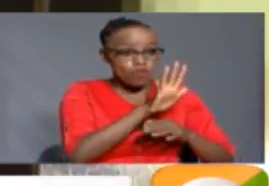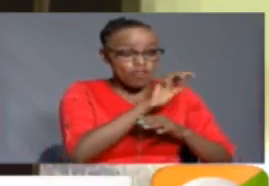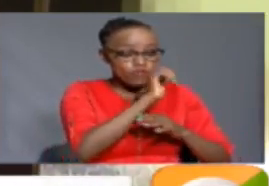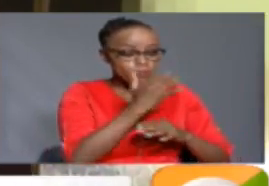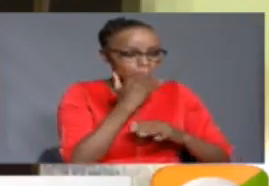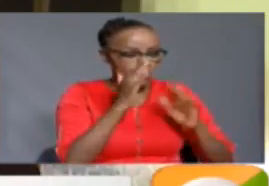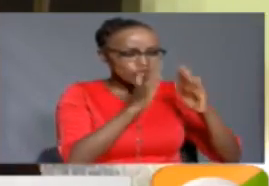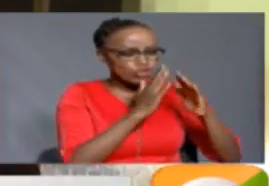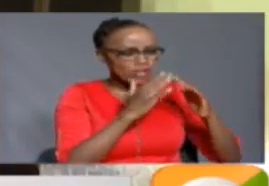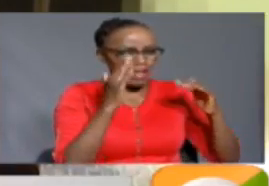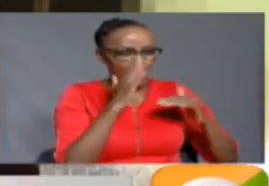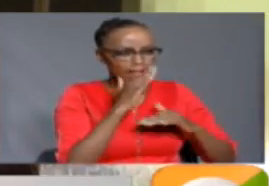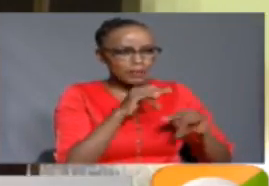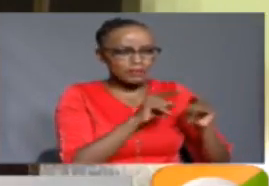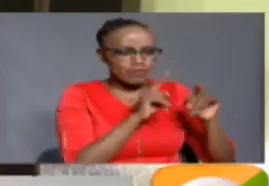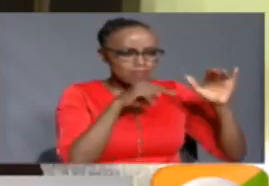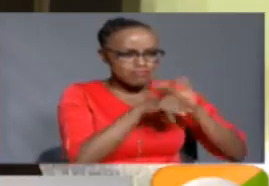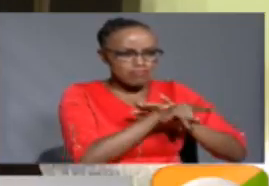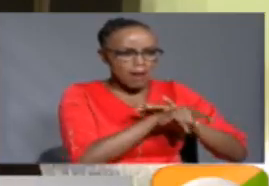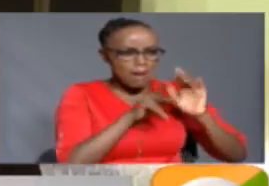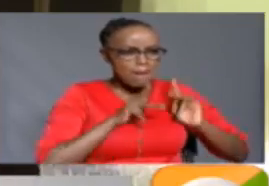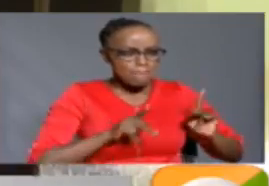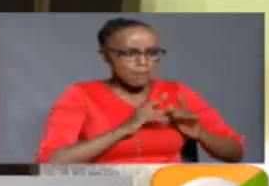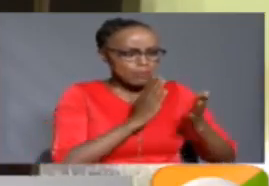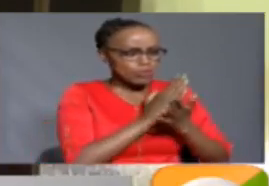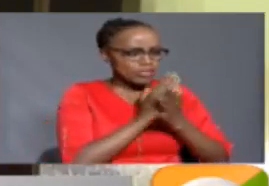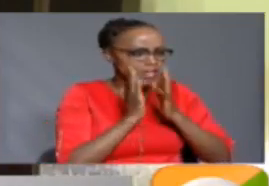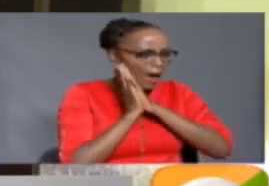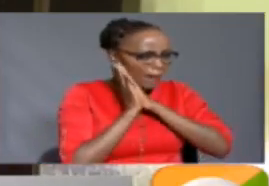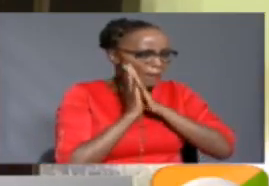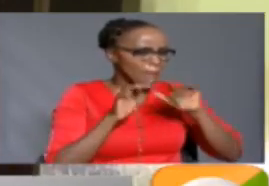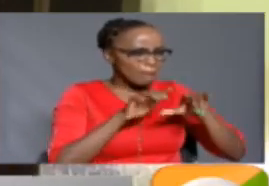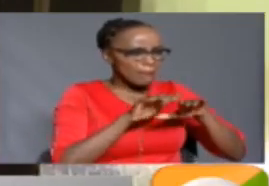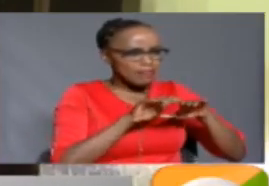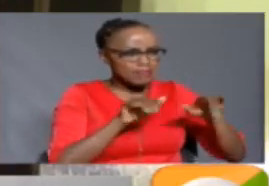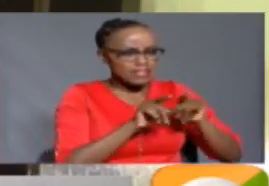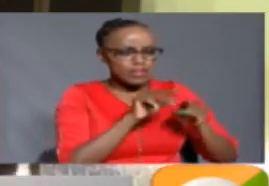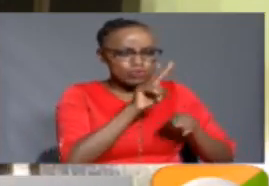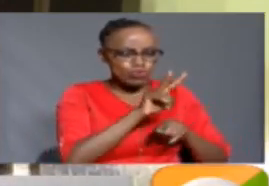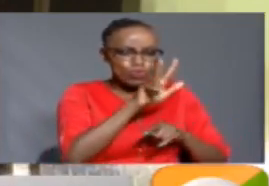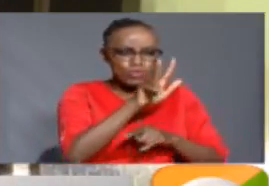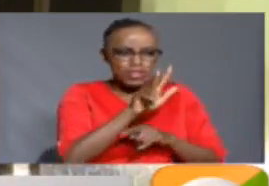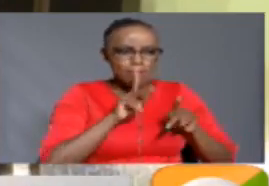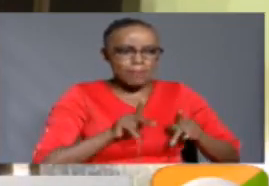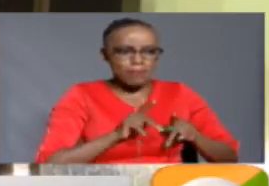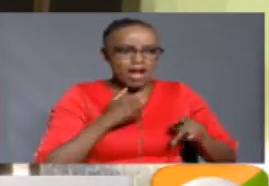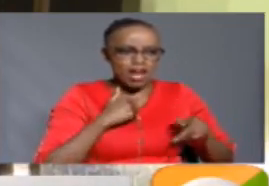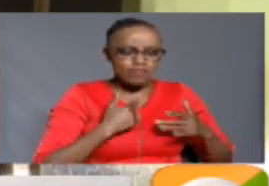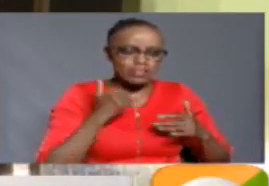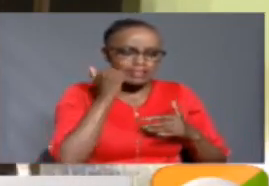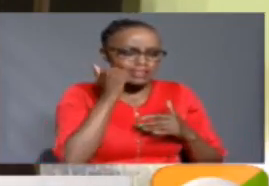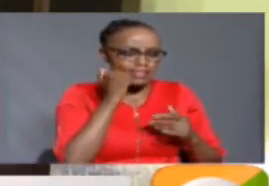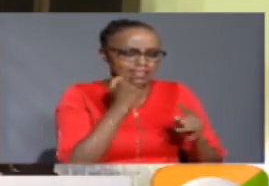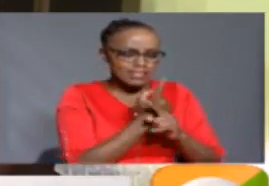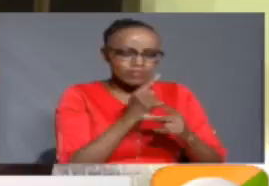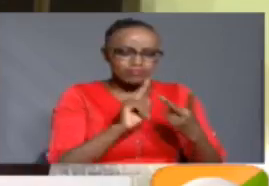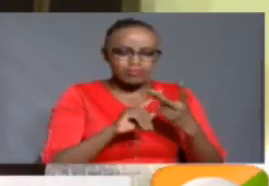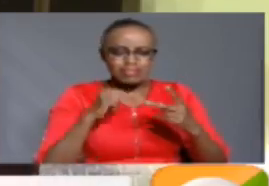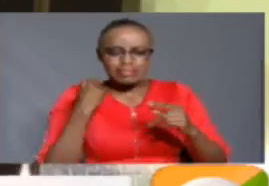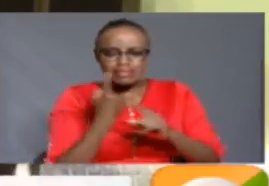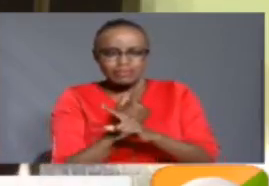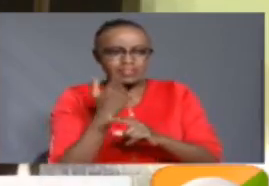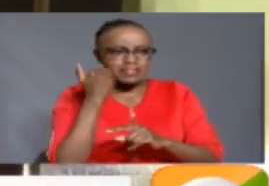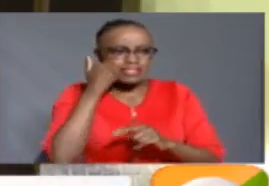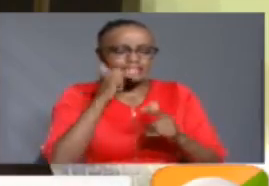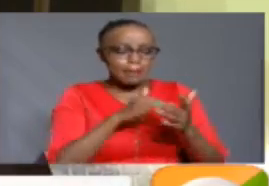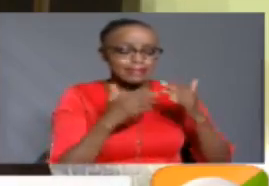the toilets. You walked in, shambles, people are sharing beds, you know, 2, 3, mtu yuko na ugonjwa fulani, mwingine ugonjwa fulani,